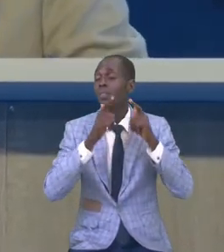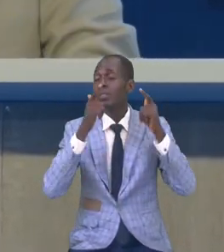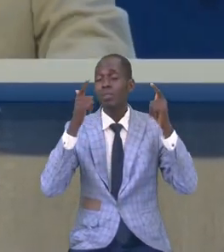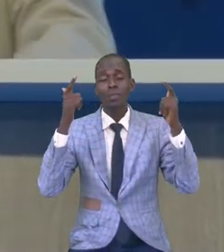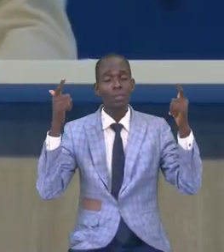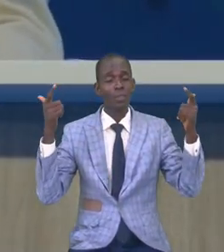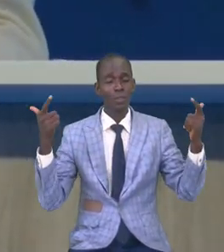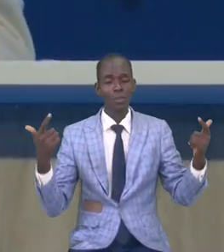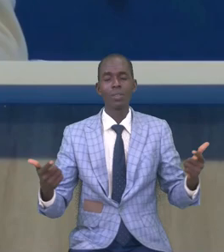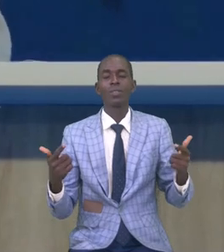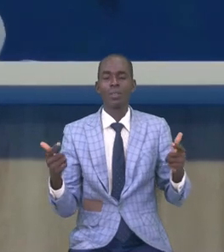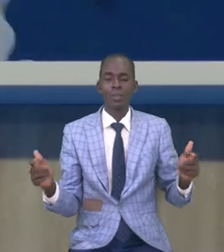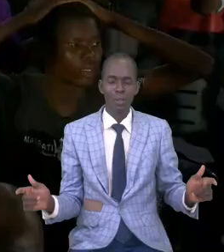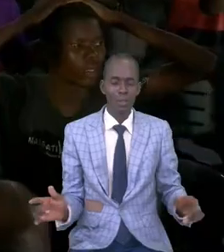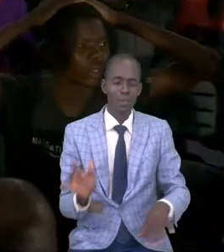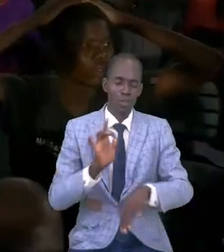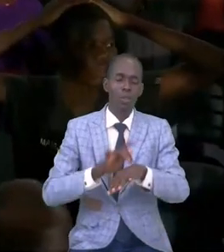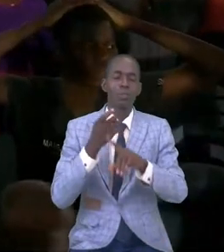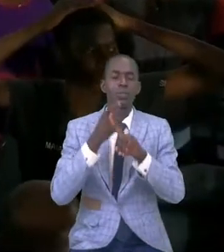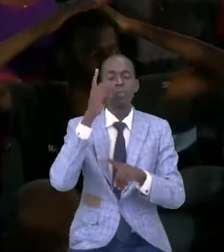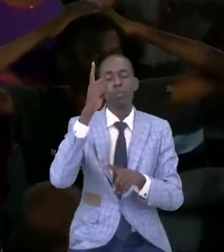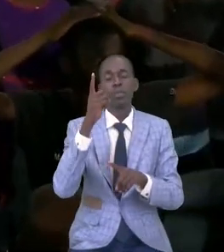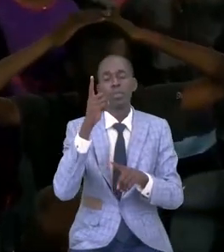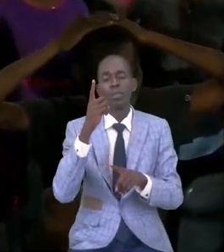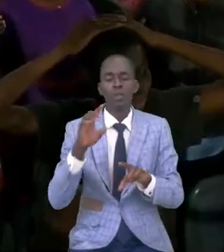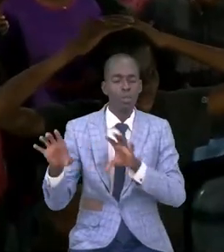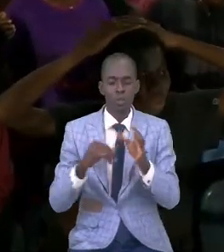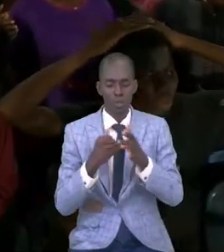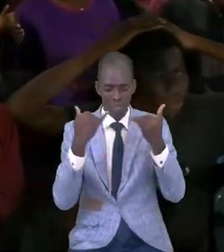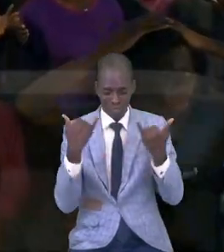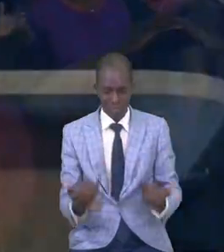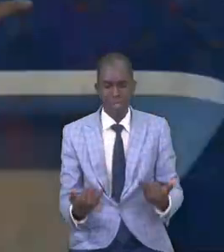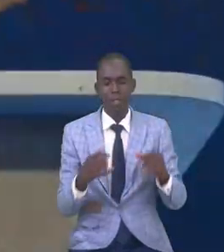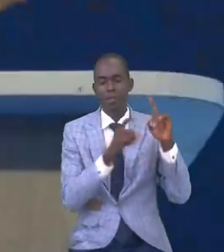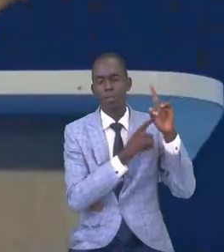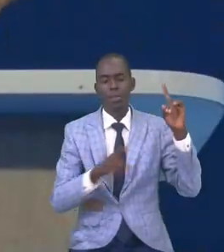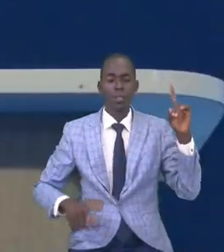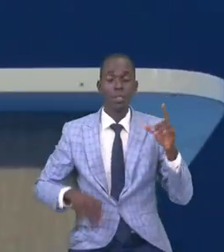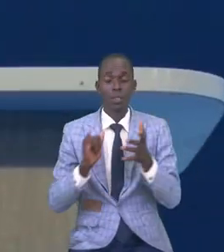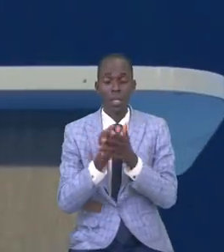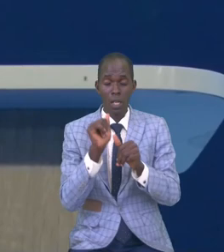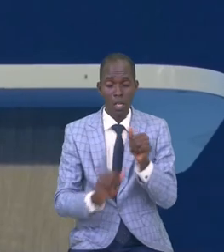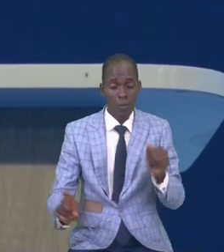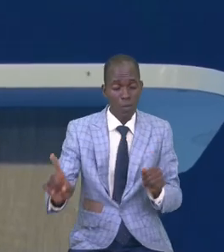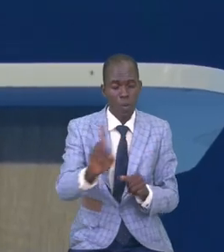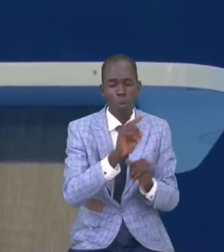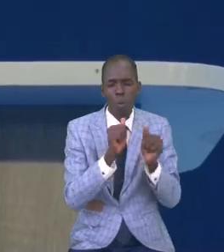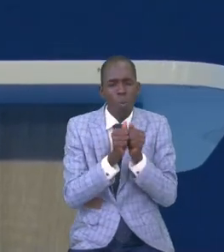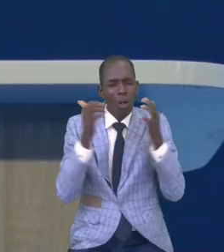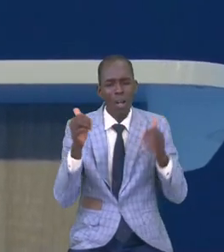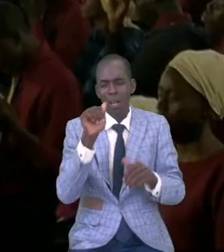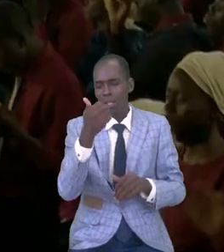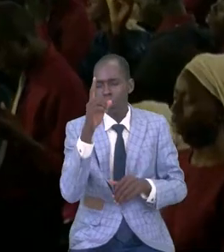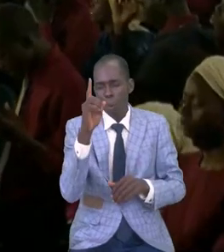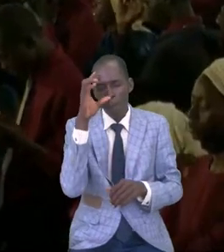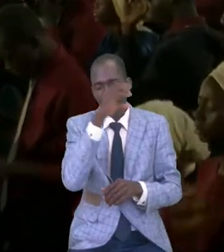Supernatural encounter. Amen. Do it right now, Lord, for everyone without exception.